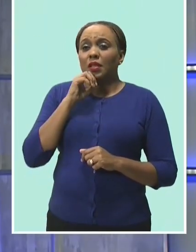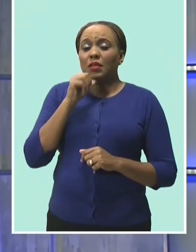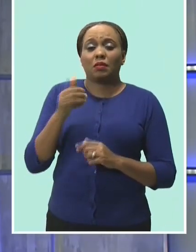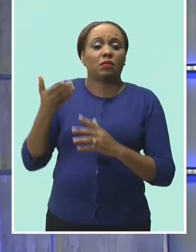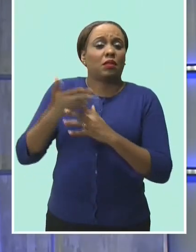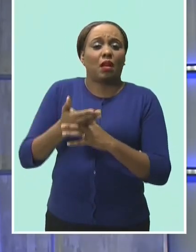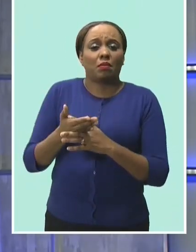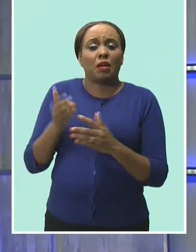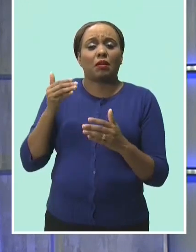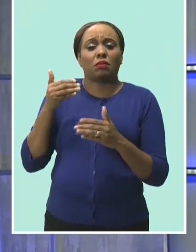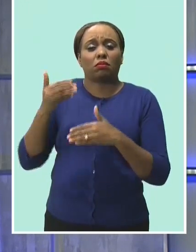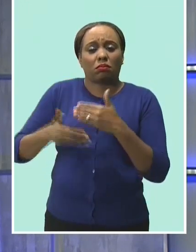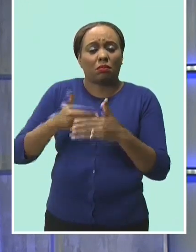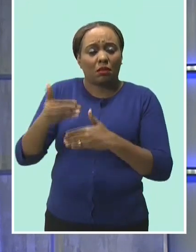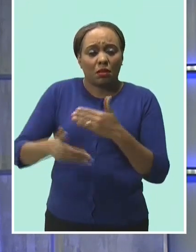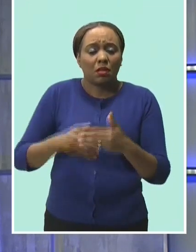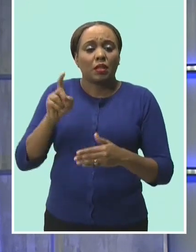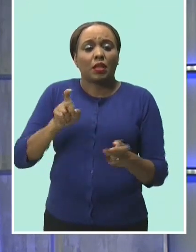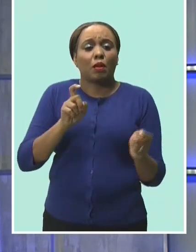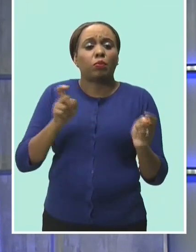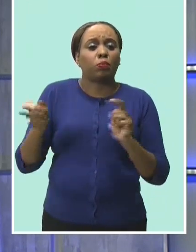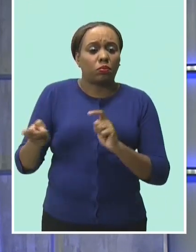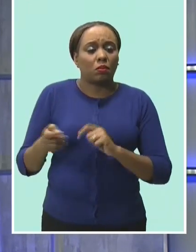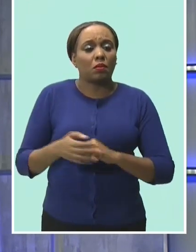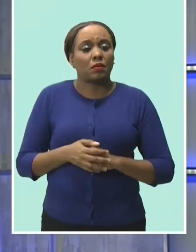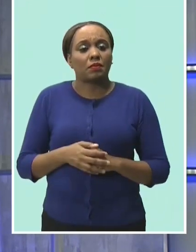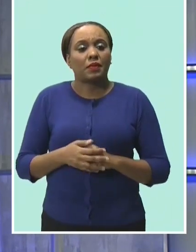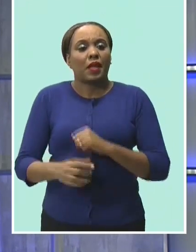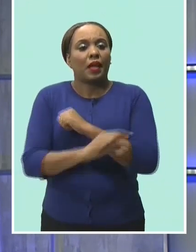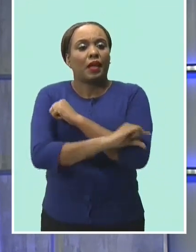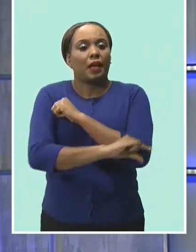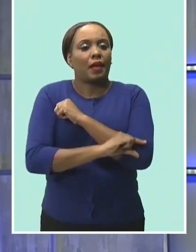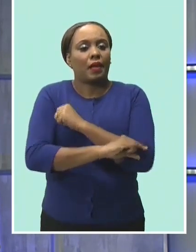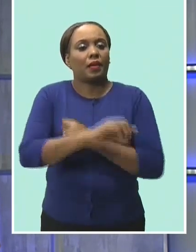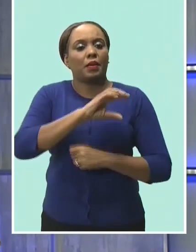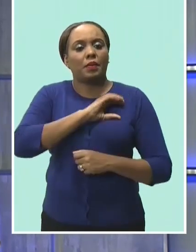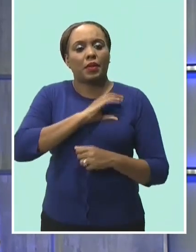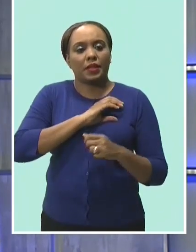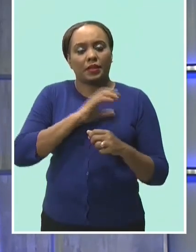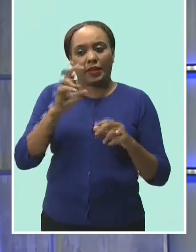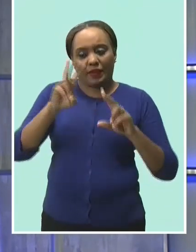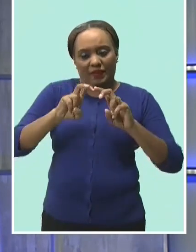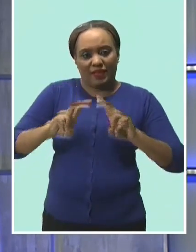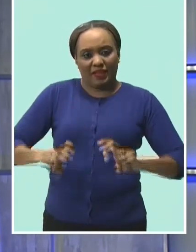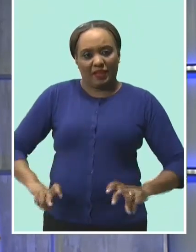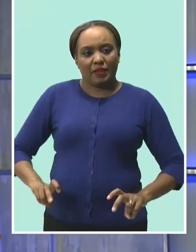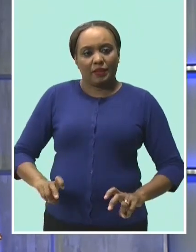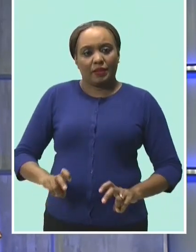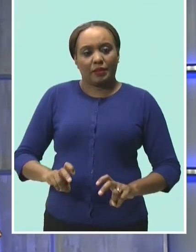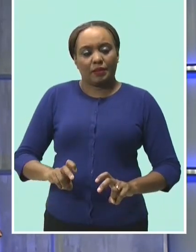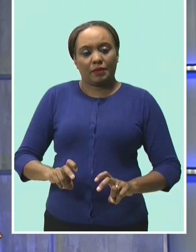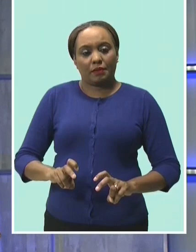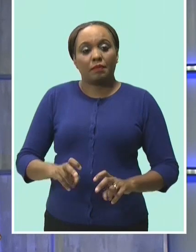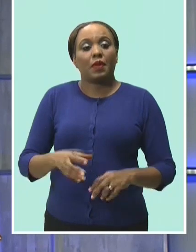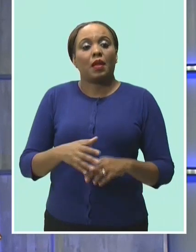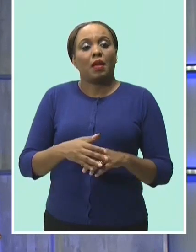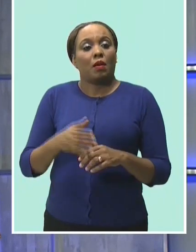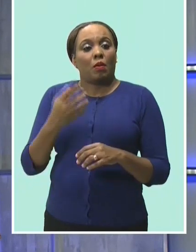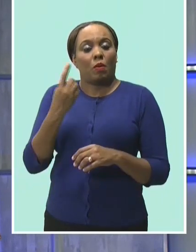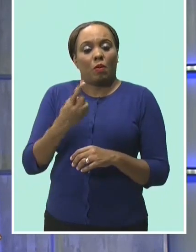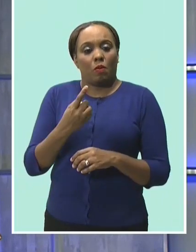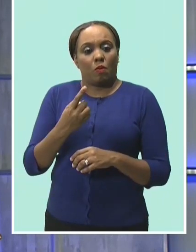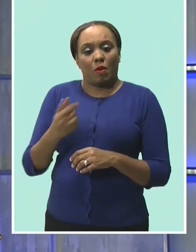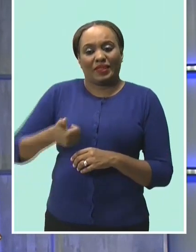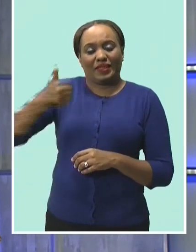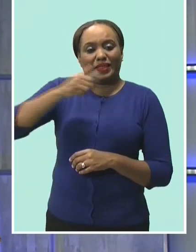In Guyana, the police force there has launched an investigation into 4 of its own, including an inspector who were allegedly involved in